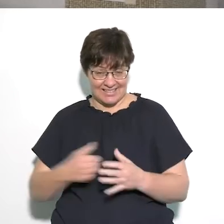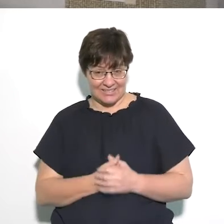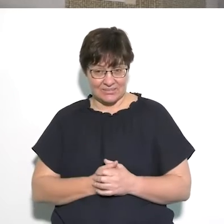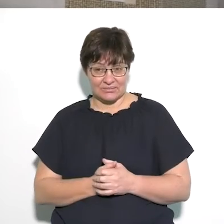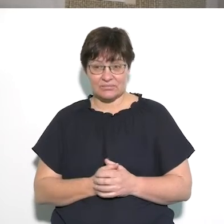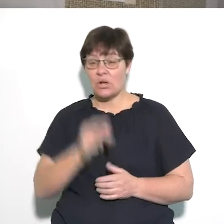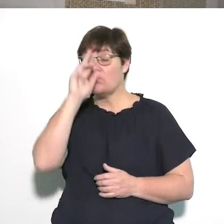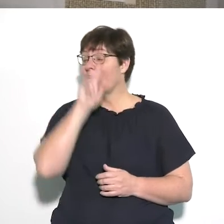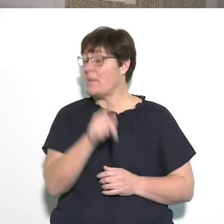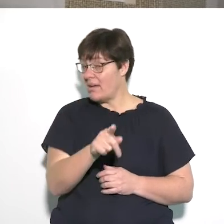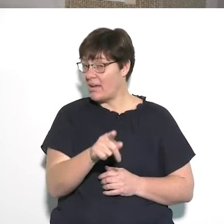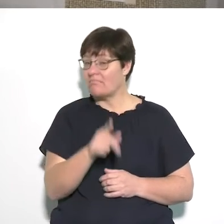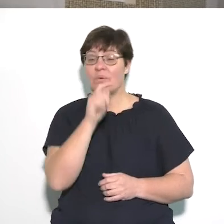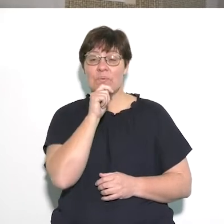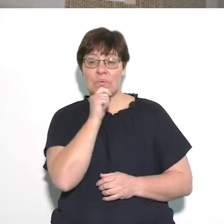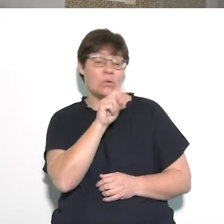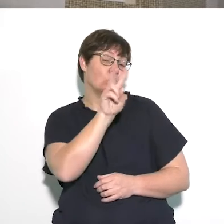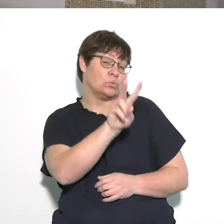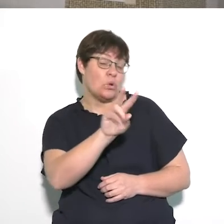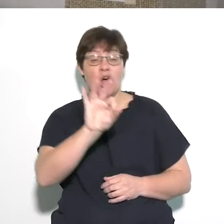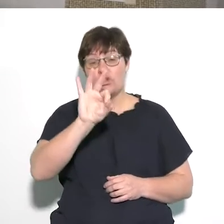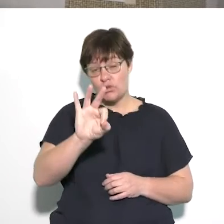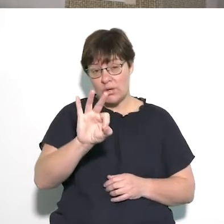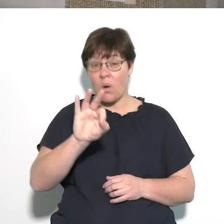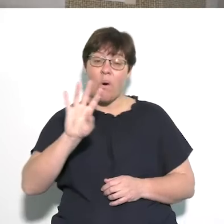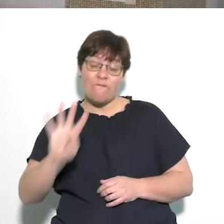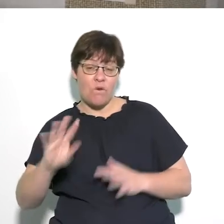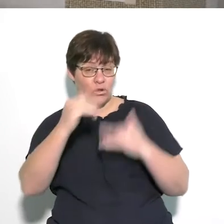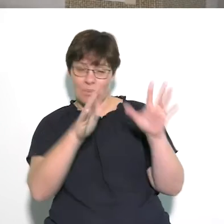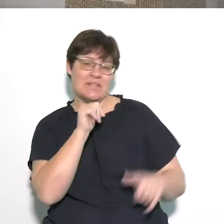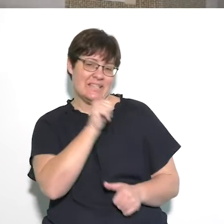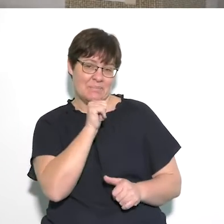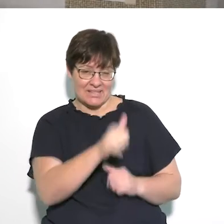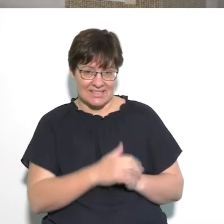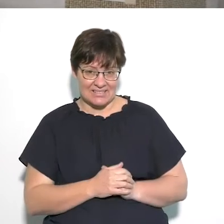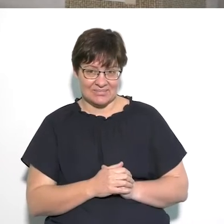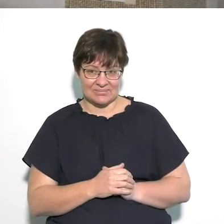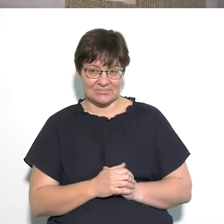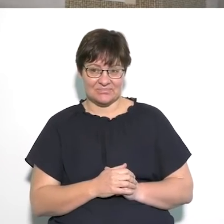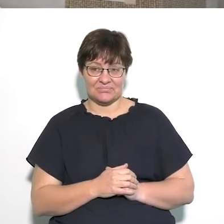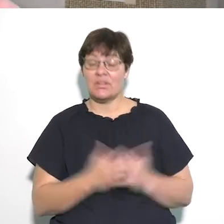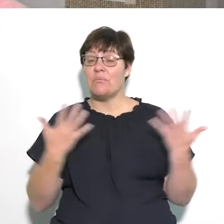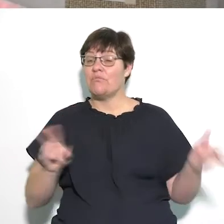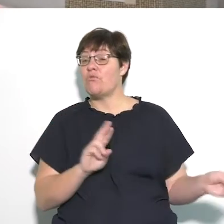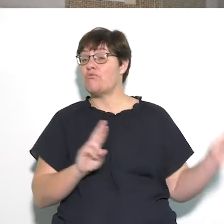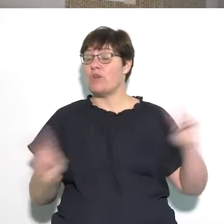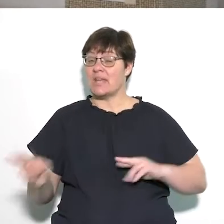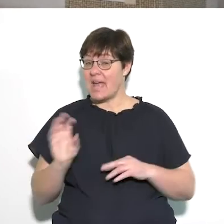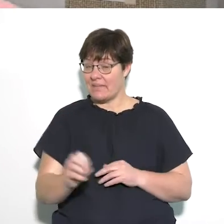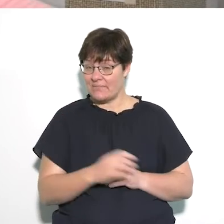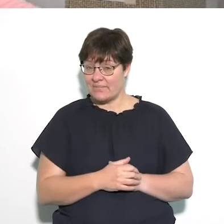to do. Remember, you could just use 2, 3, or 4 shapes. It doesn't matter. Once your board is